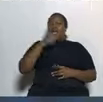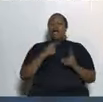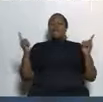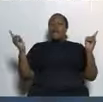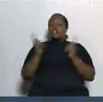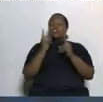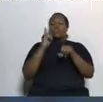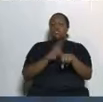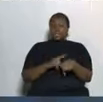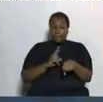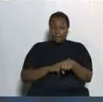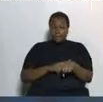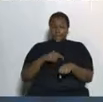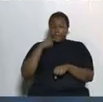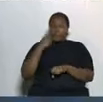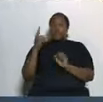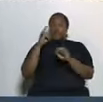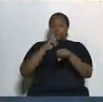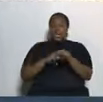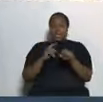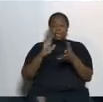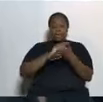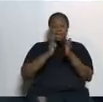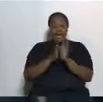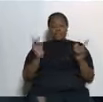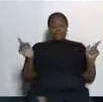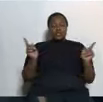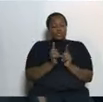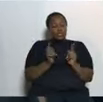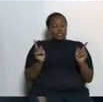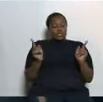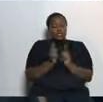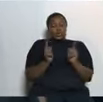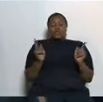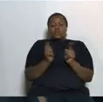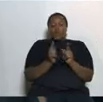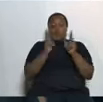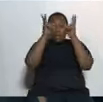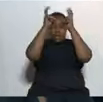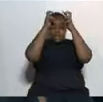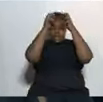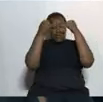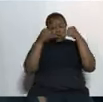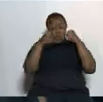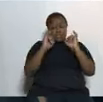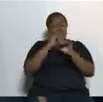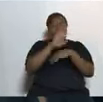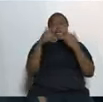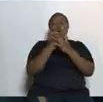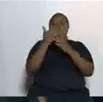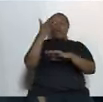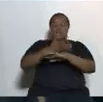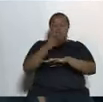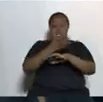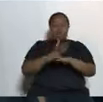time. So as time gets shorter, the devil will pull out every deception to unite with the